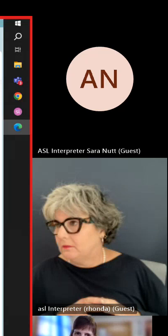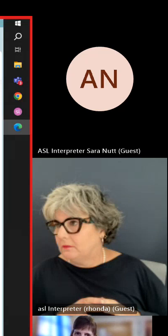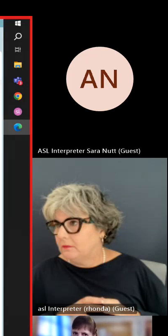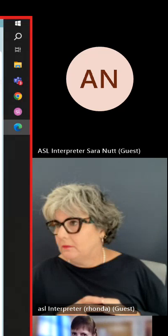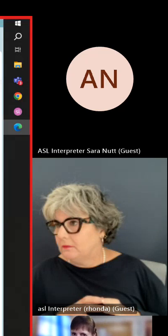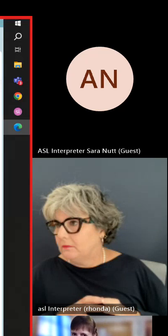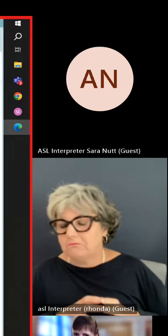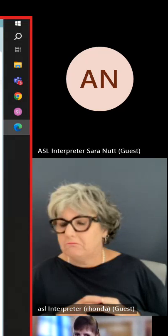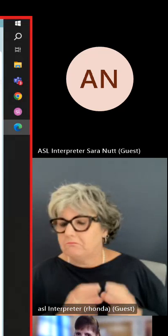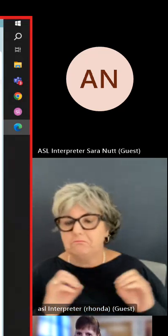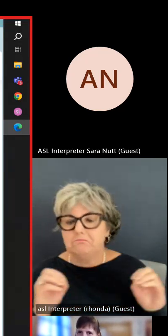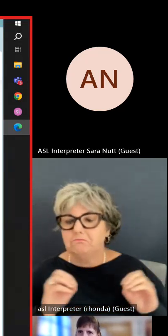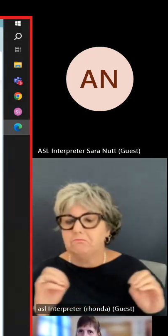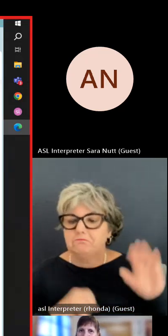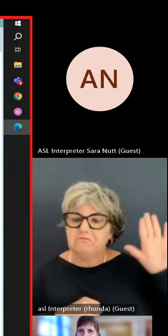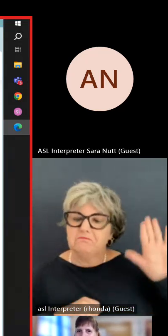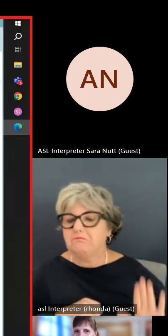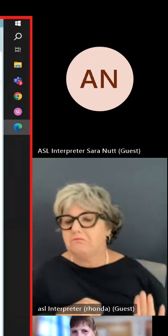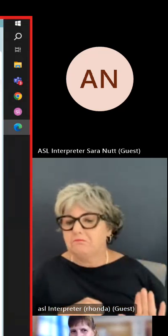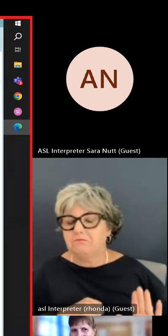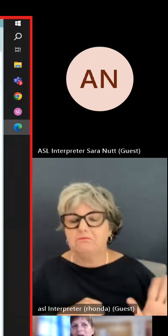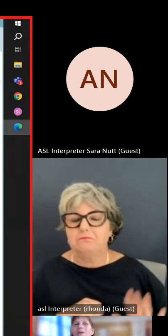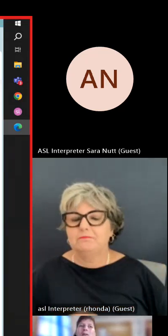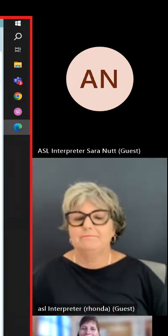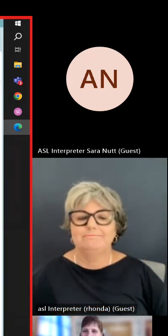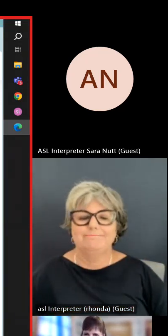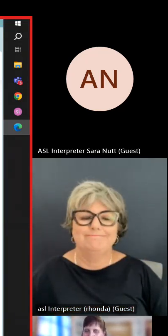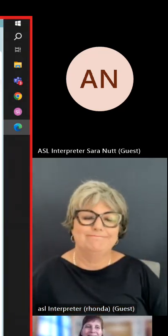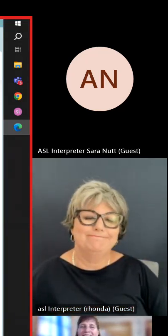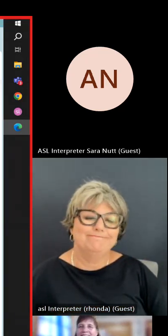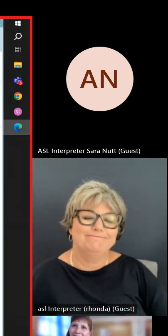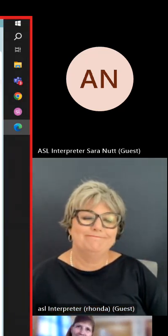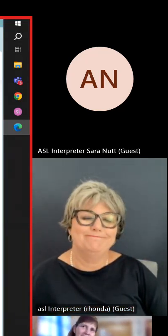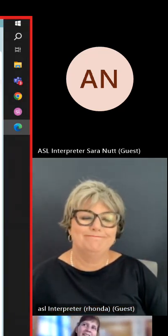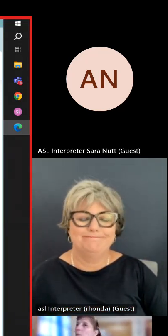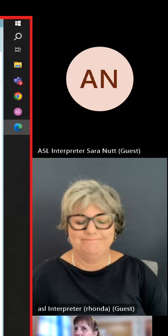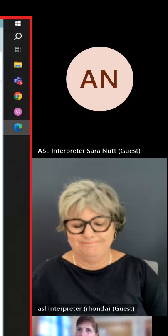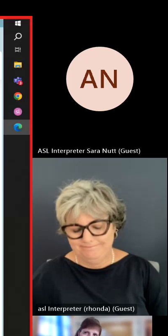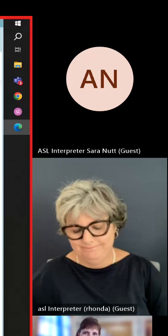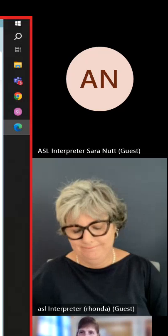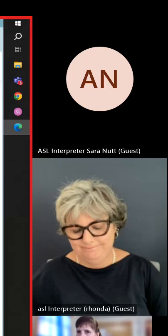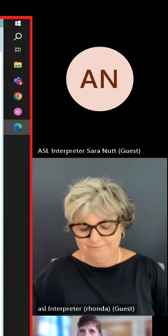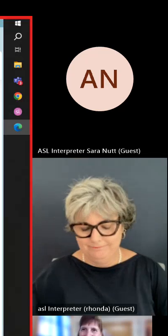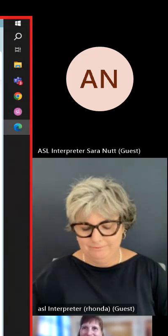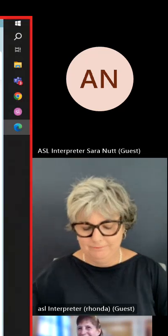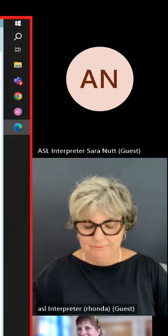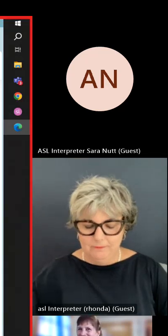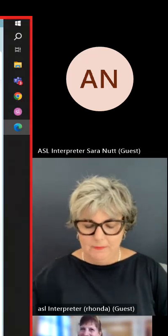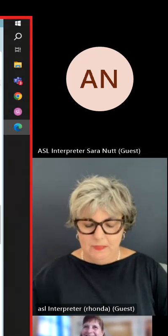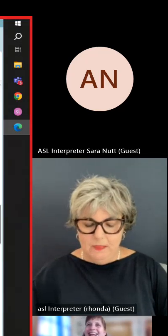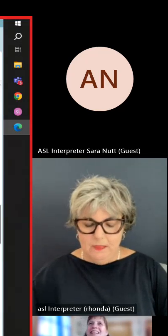Oh, maybe not. Looks like they may have lowered their hand. So you can continue. Oh, okay. No worries if you